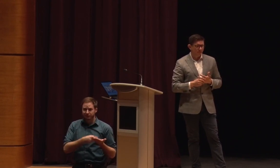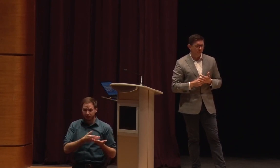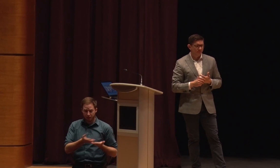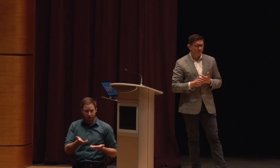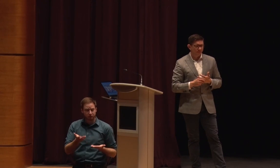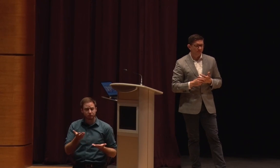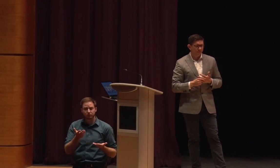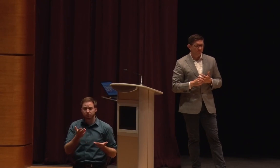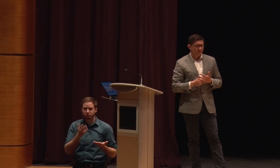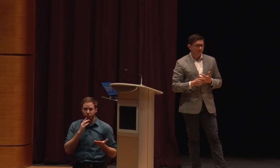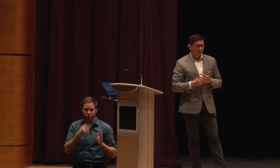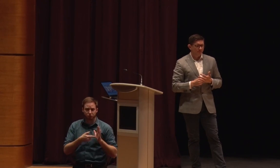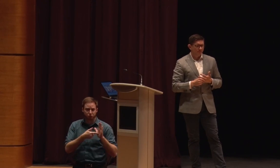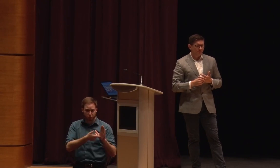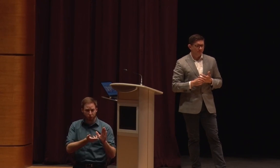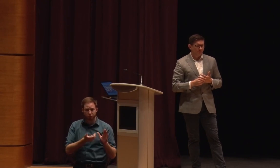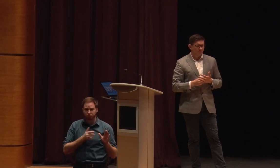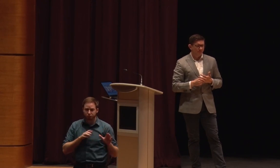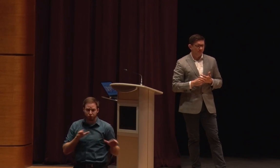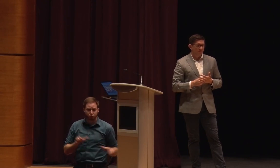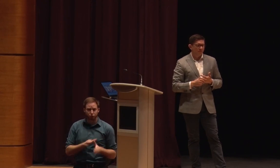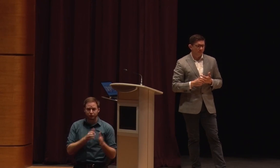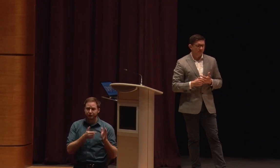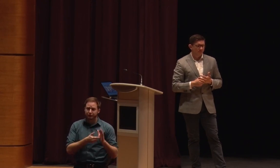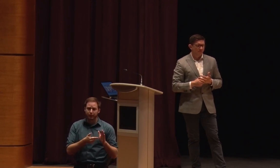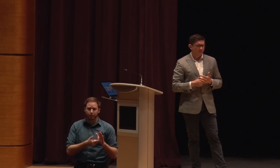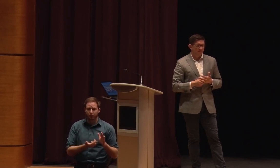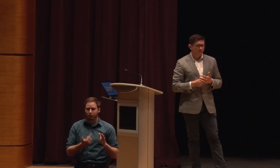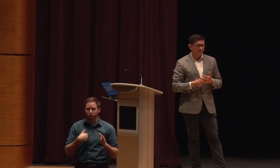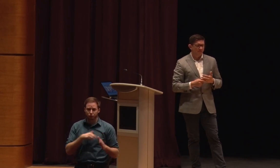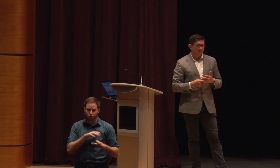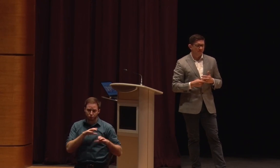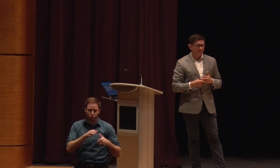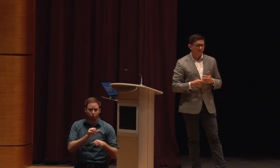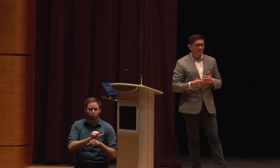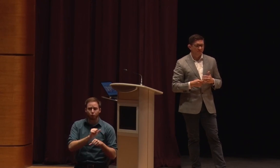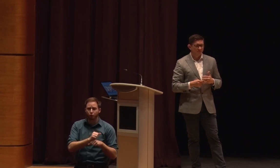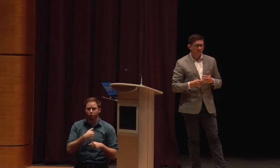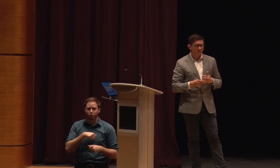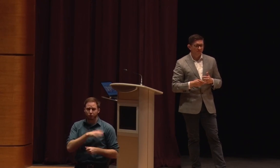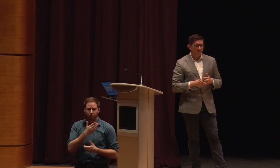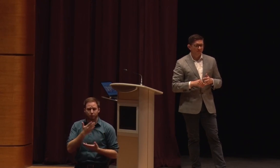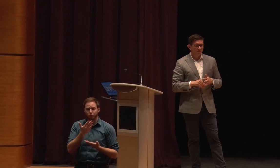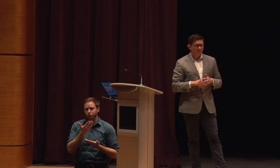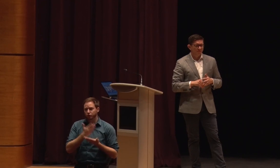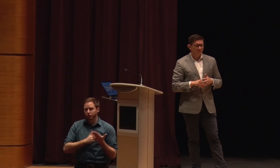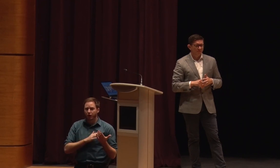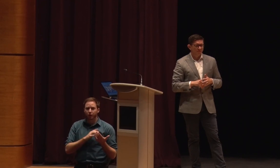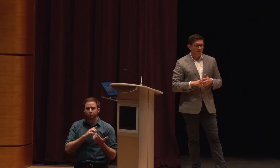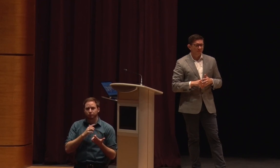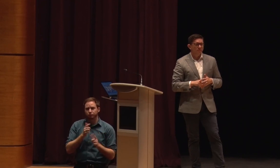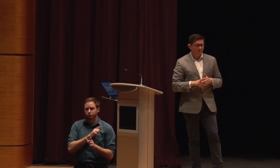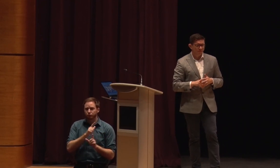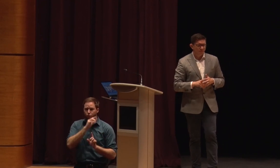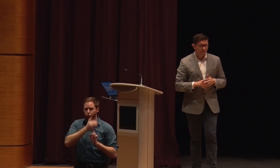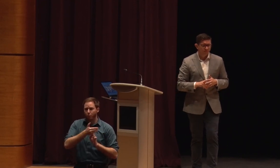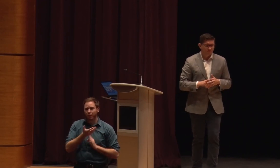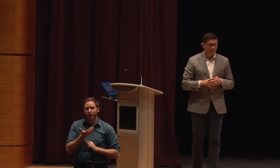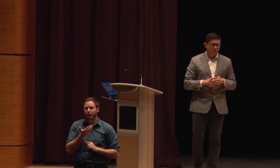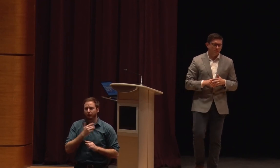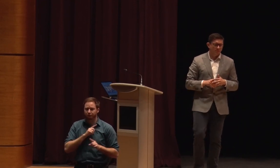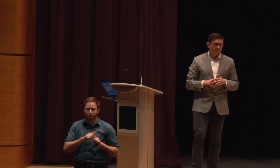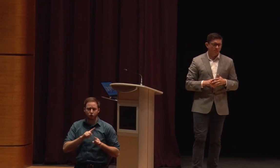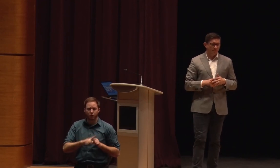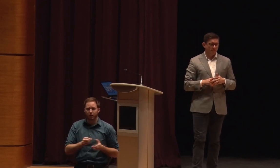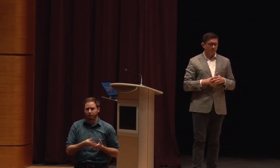things, we're showing things, we're doing examples, we're doing group work, we may do role play. It's a